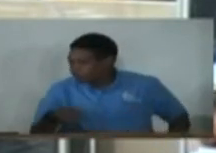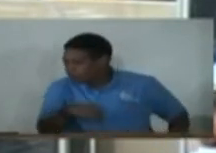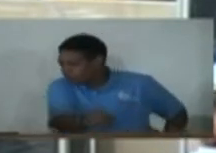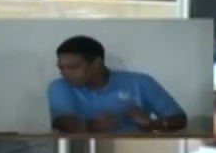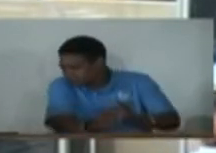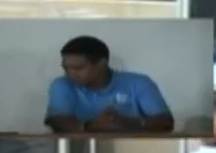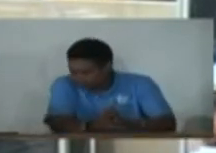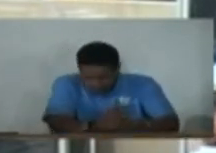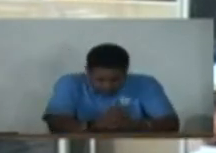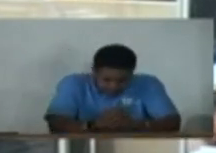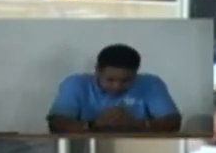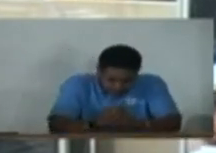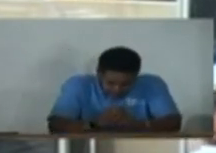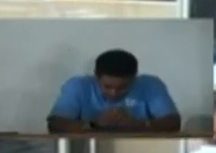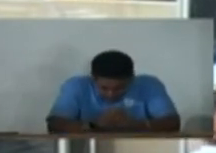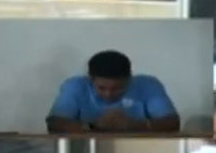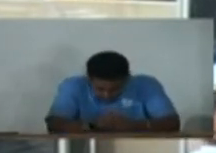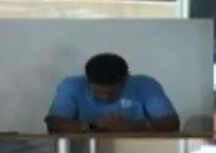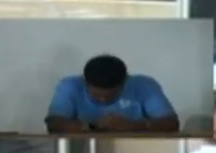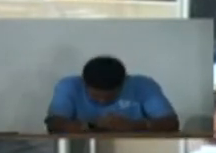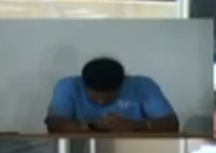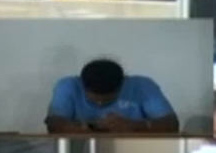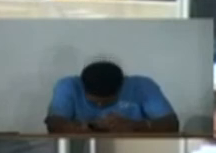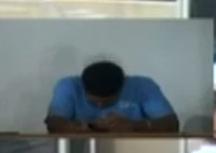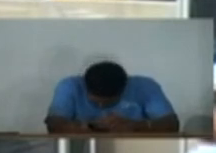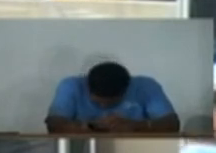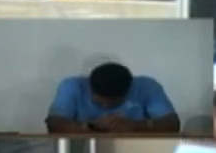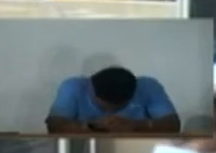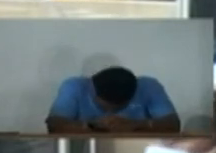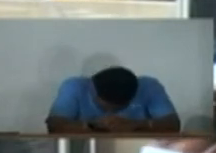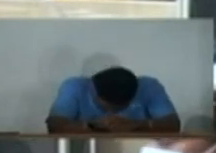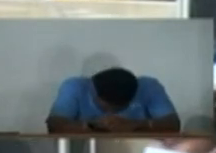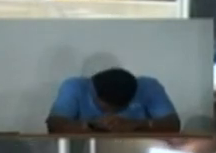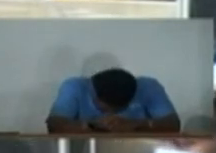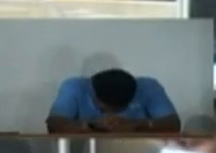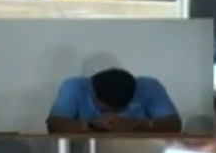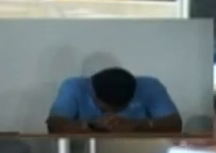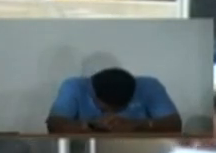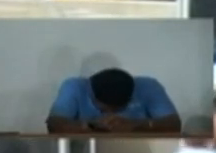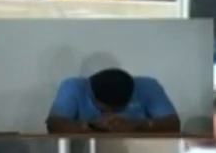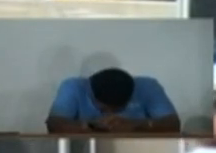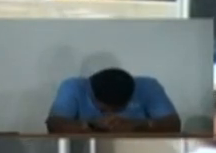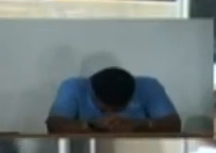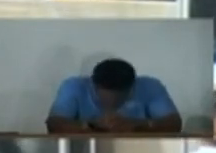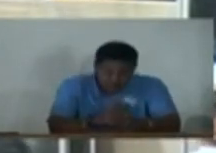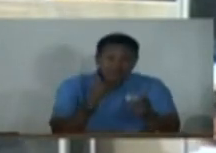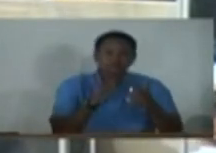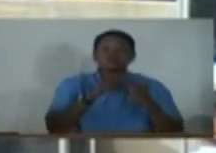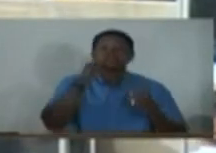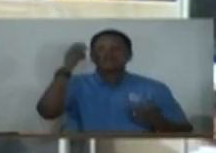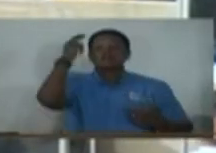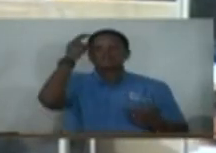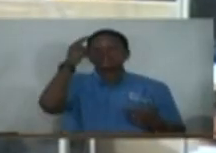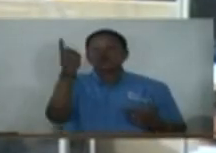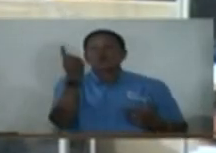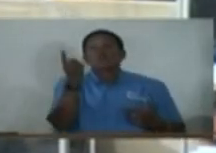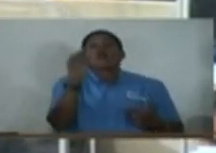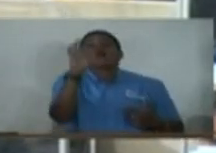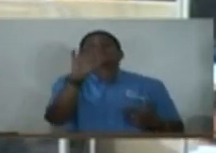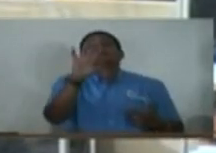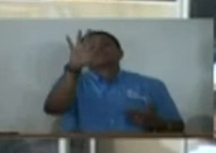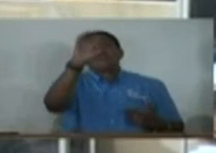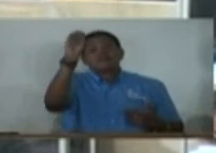and unreasonableness. So, Madam Speaker, only approximately 5% of our